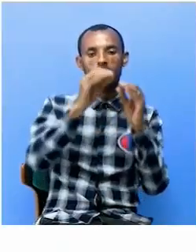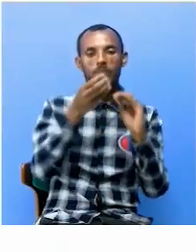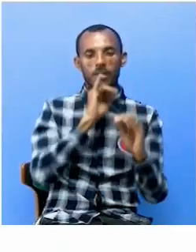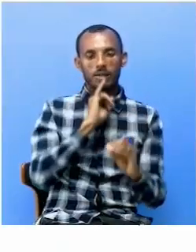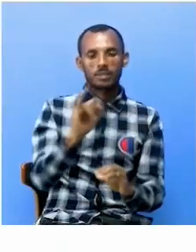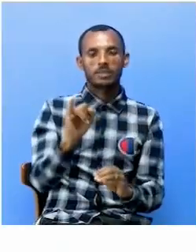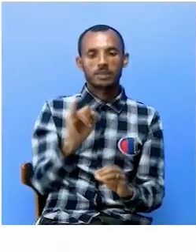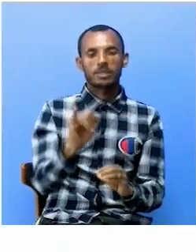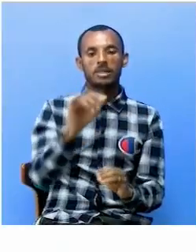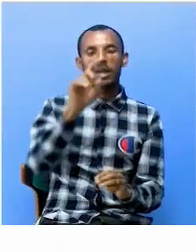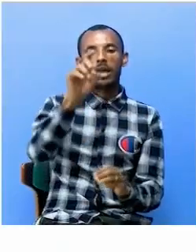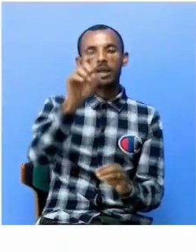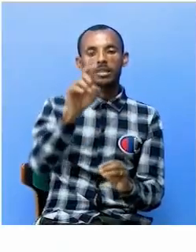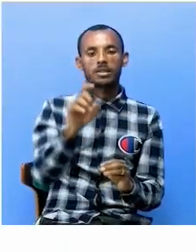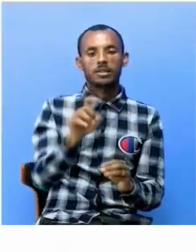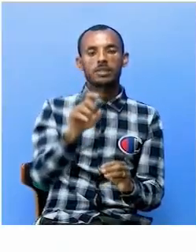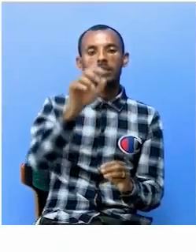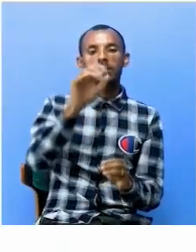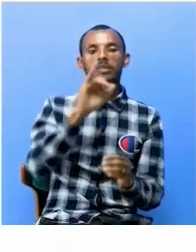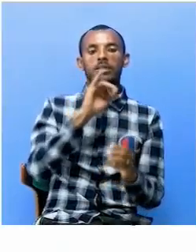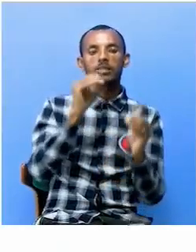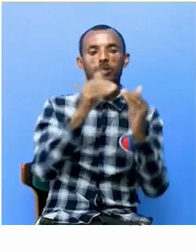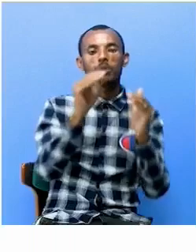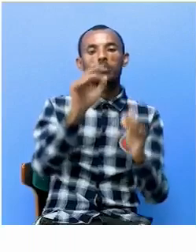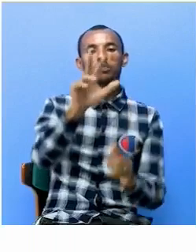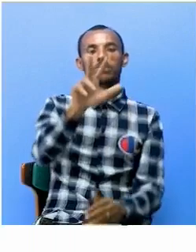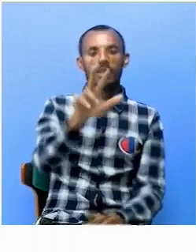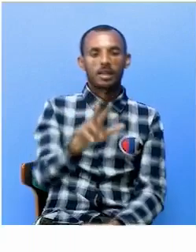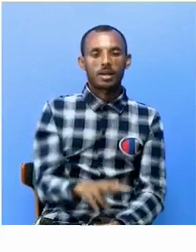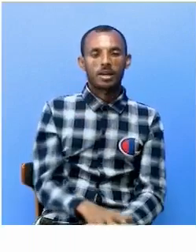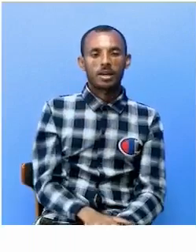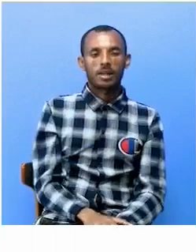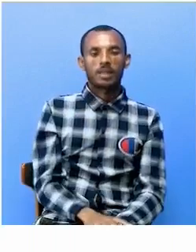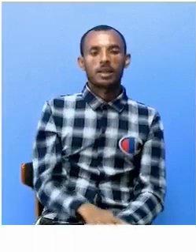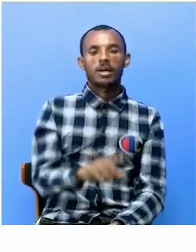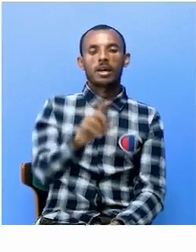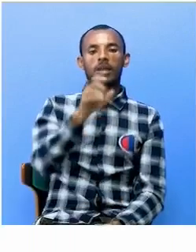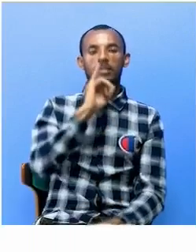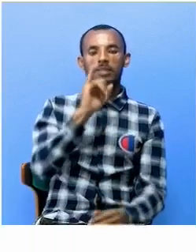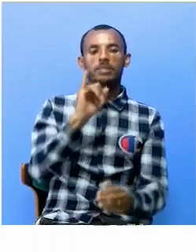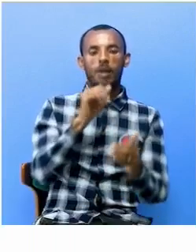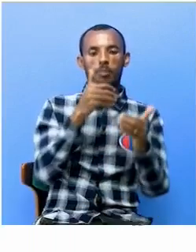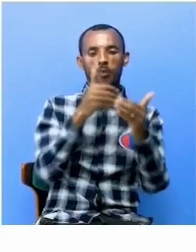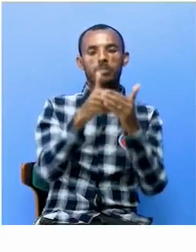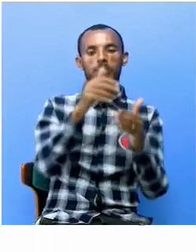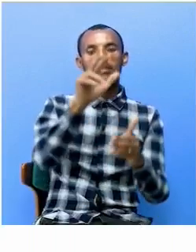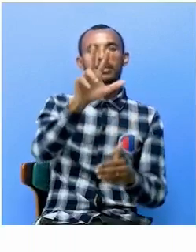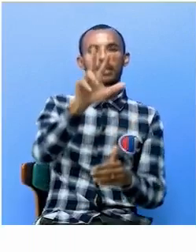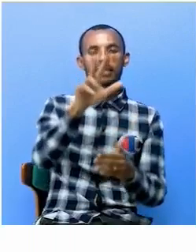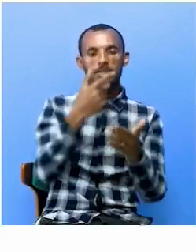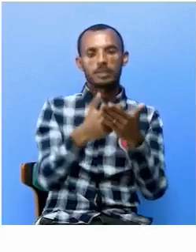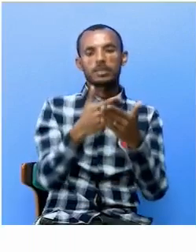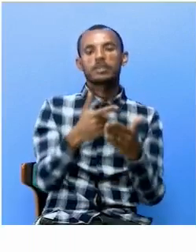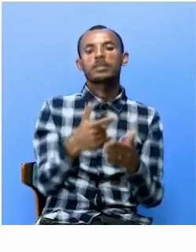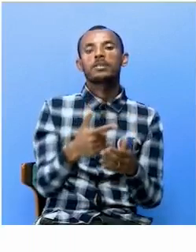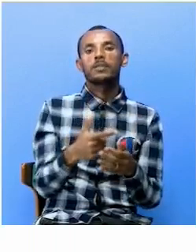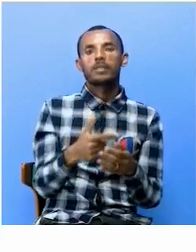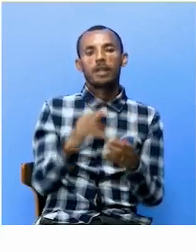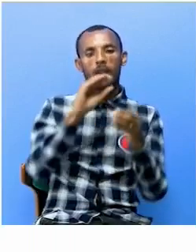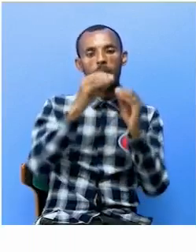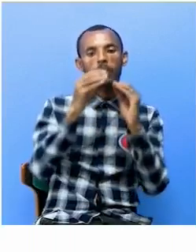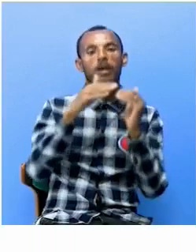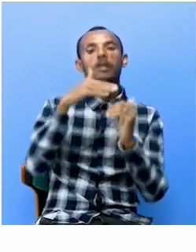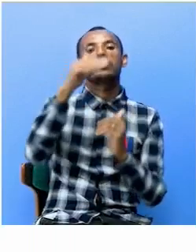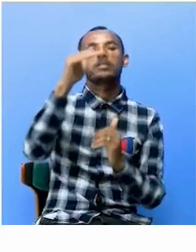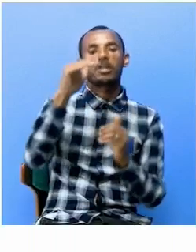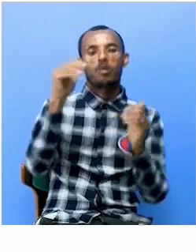is x is 3, okay? X is approximately 3 because this is 8, which is a number greater